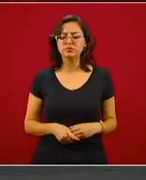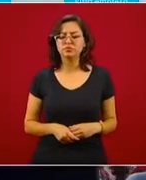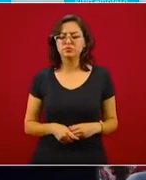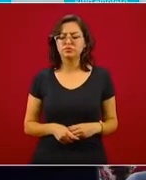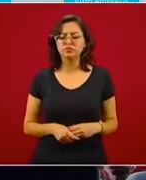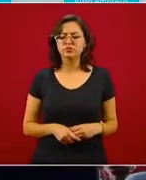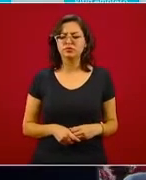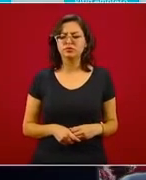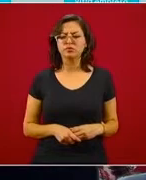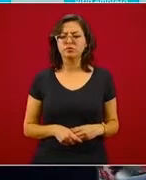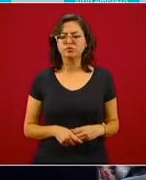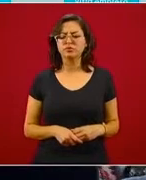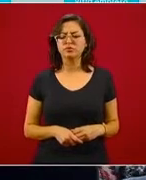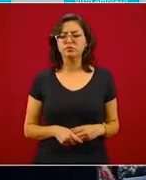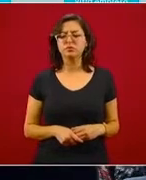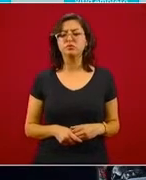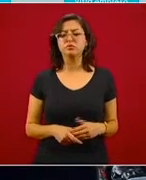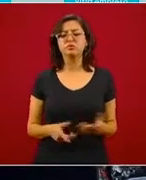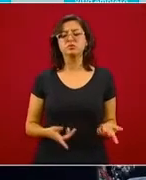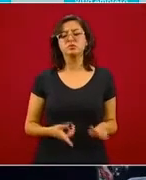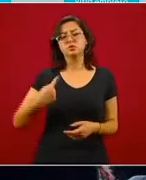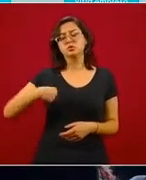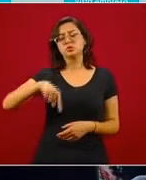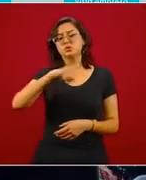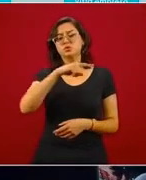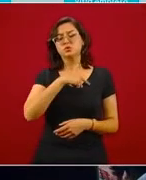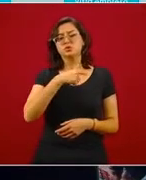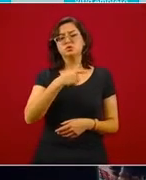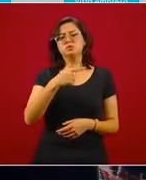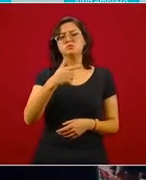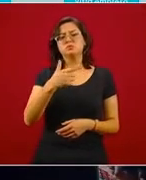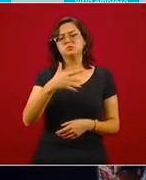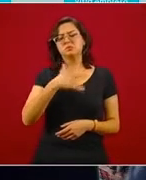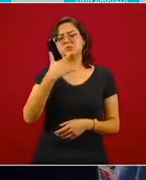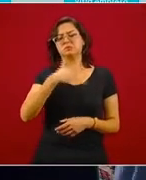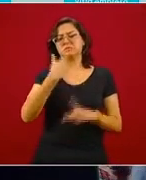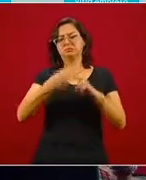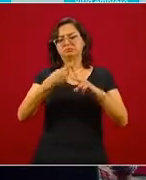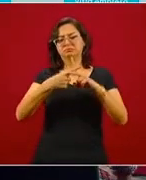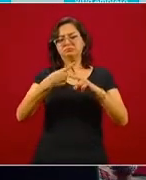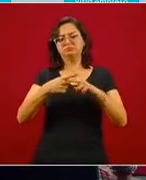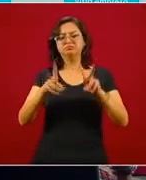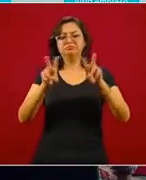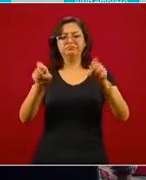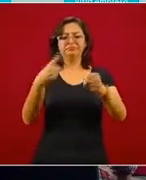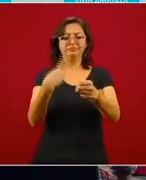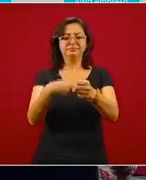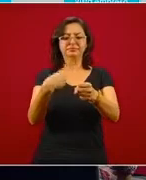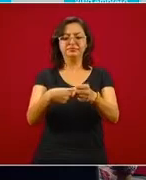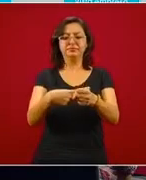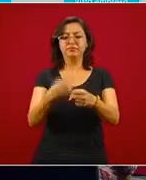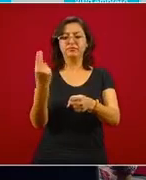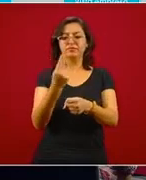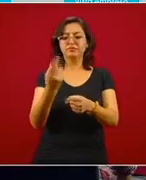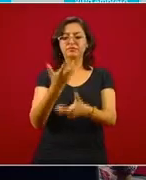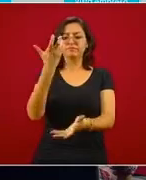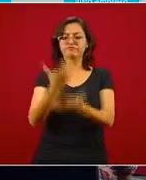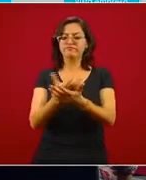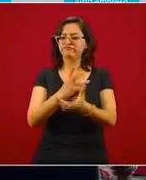these are the visualization that we have of the